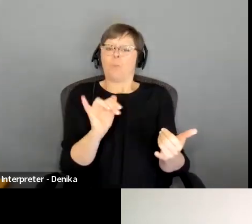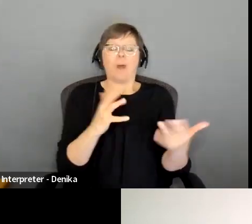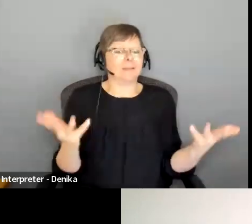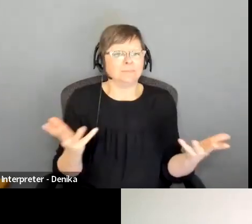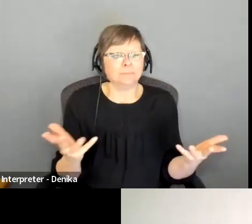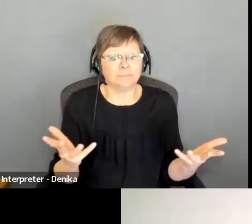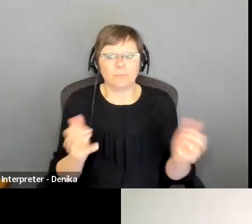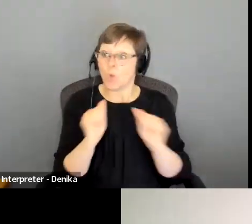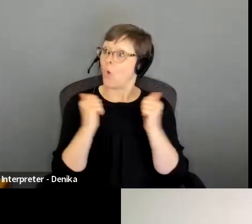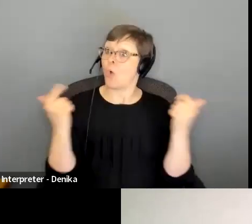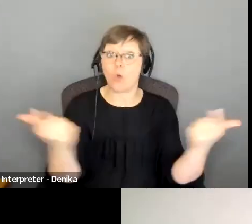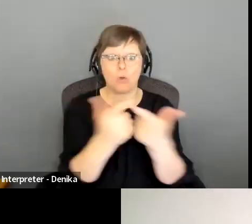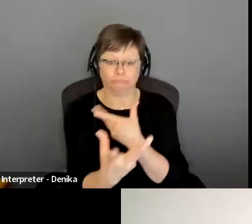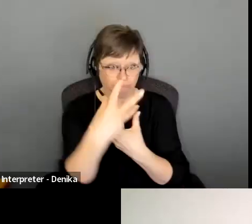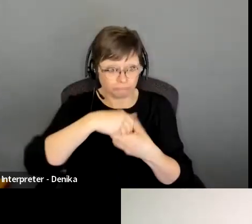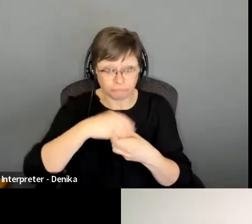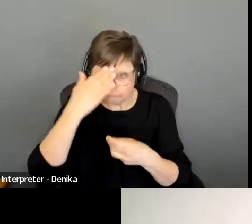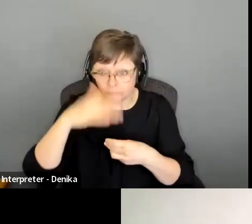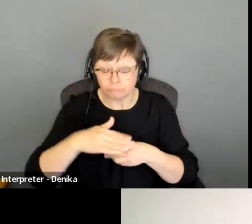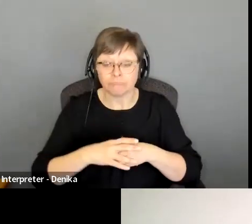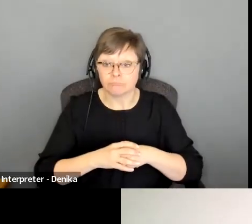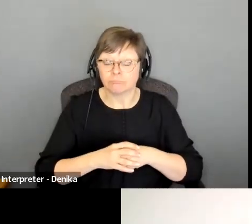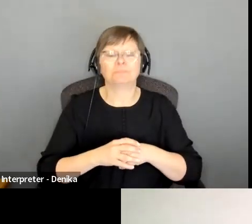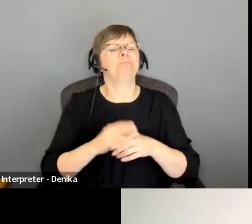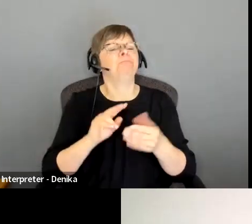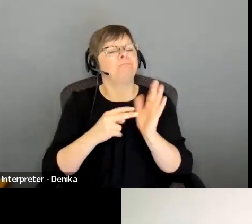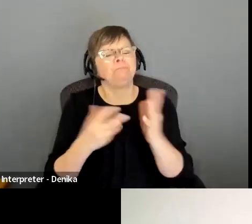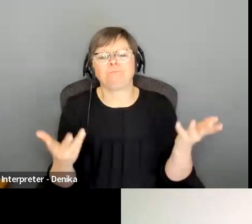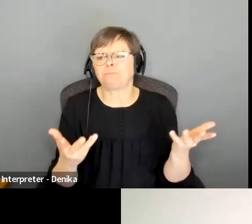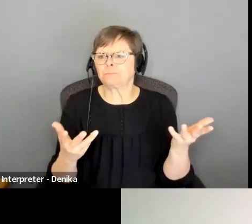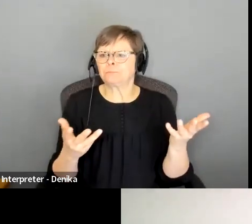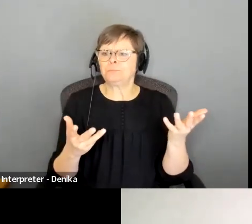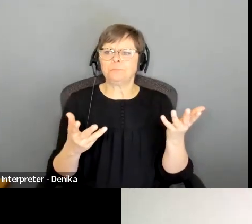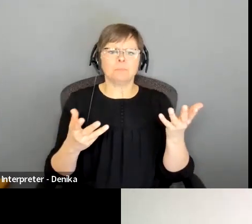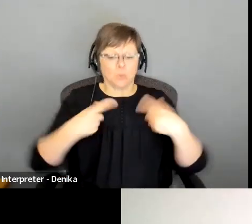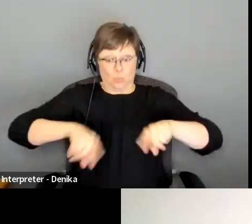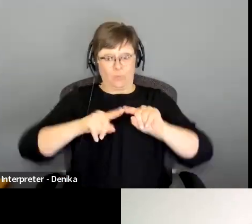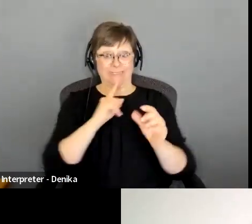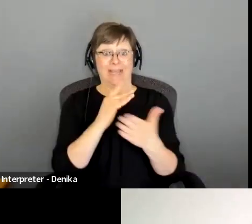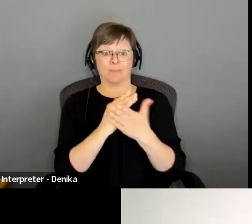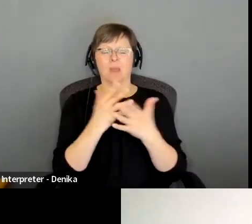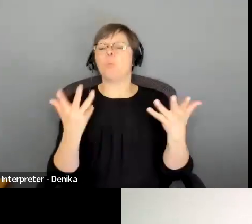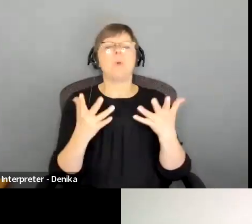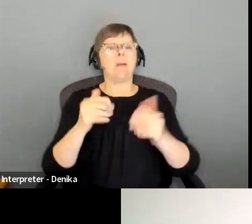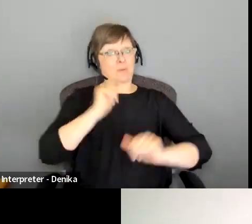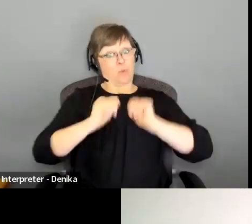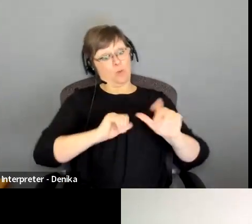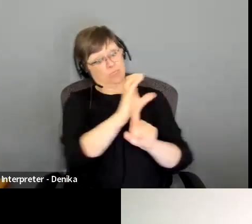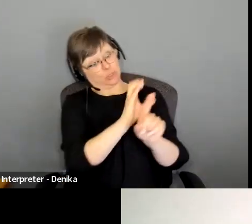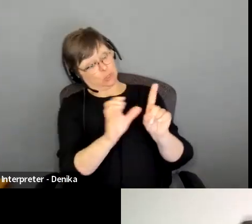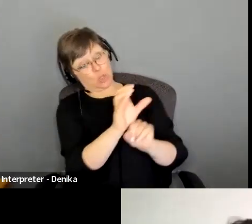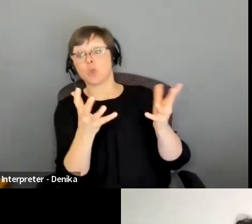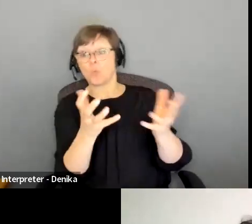of that. And part of that can be saying, what about our culture about live performance culture do we want to keep? And what